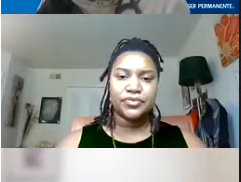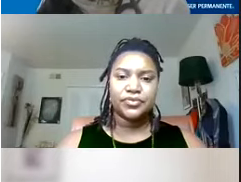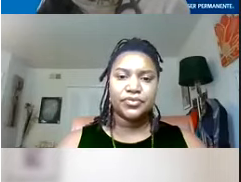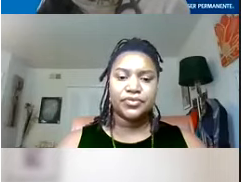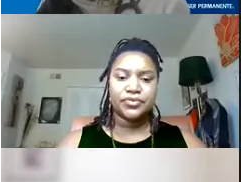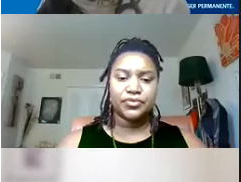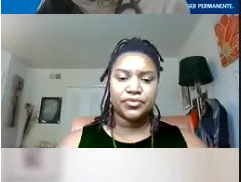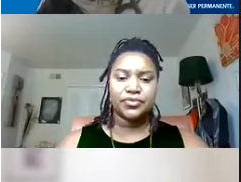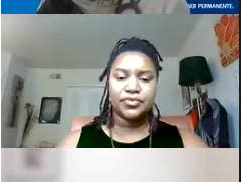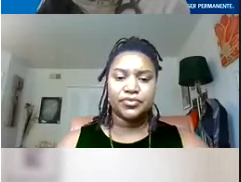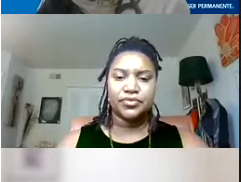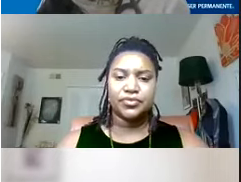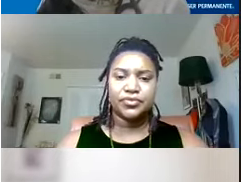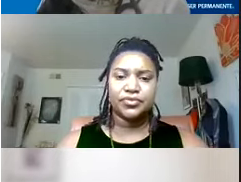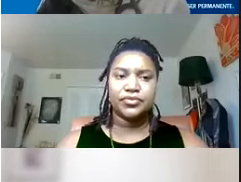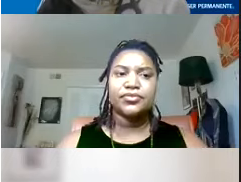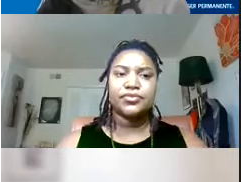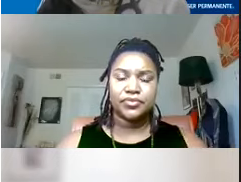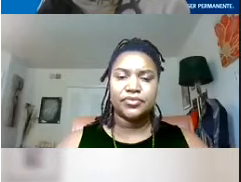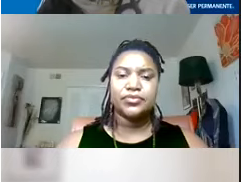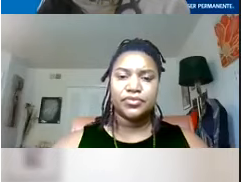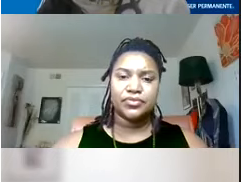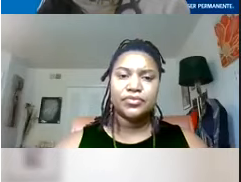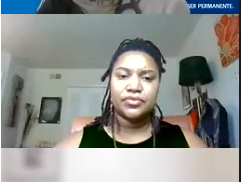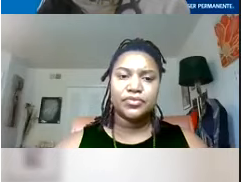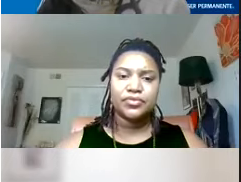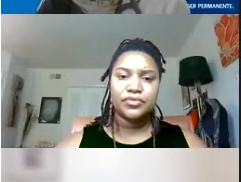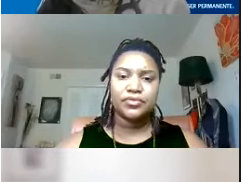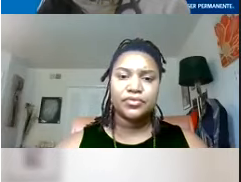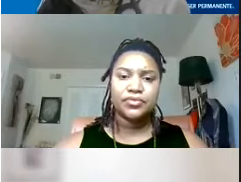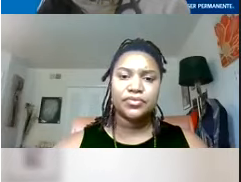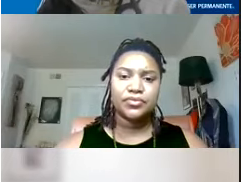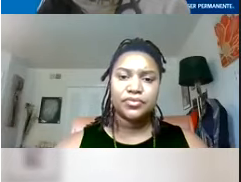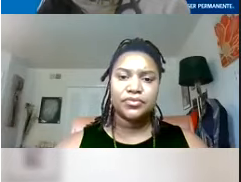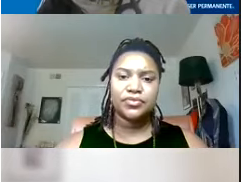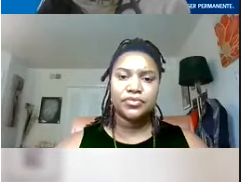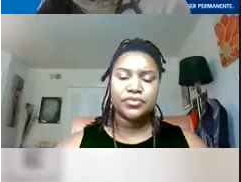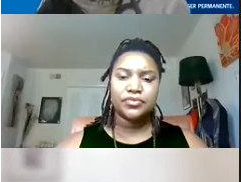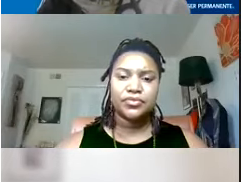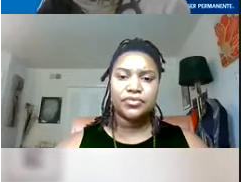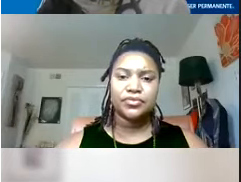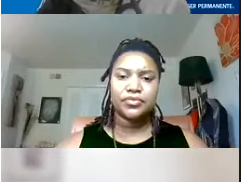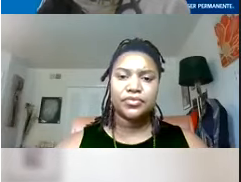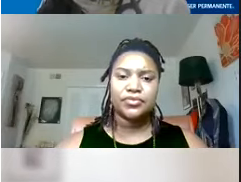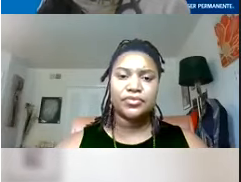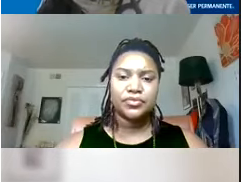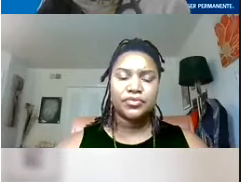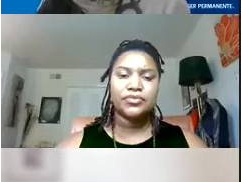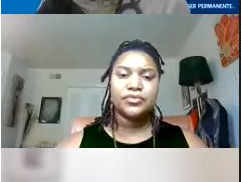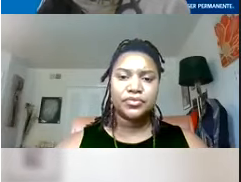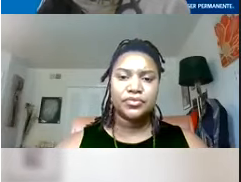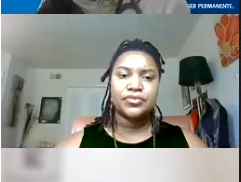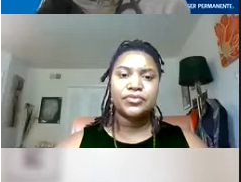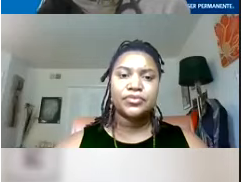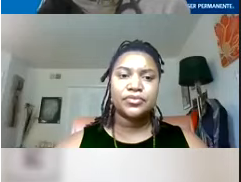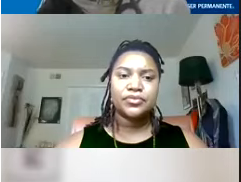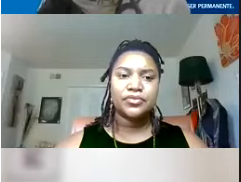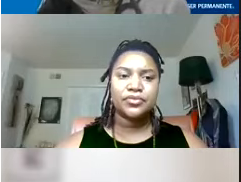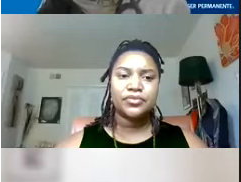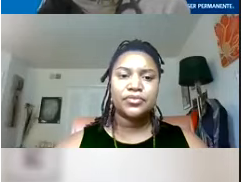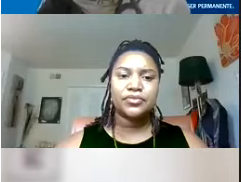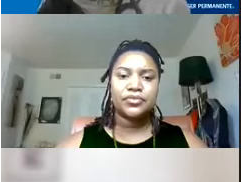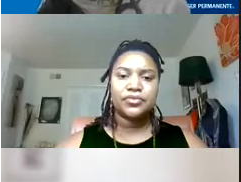involved in developing the vaccine. As Dr. Gates pointed out, Black people were involved in the studies at higher levels than they have been historically. So I think